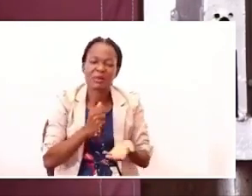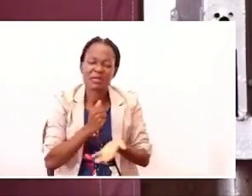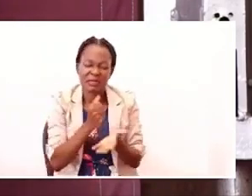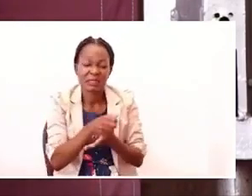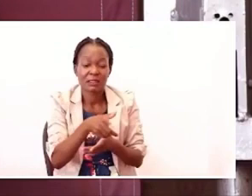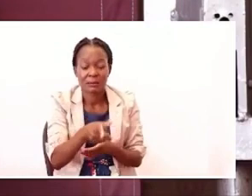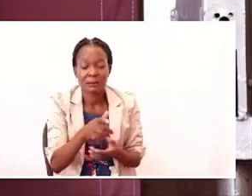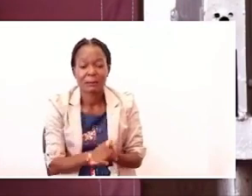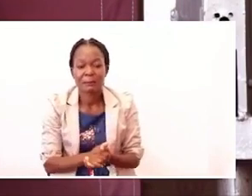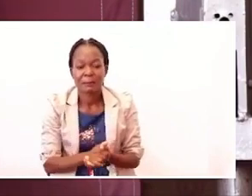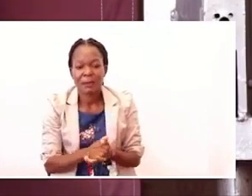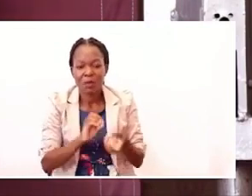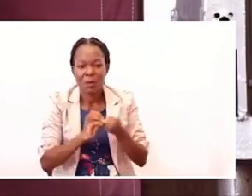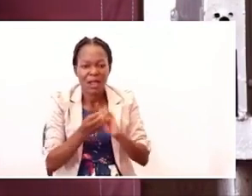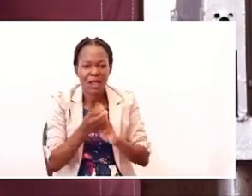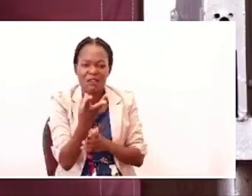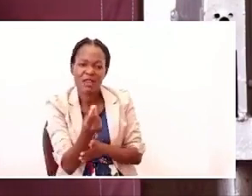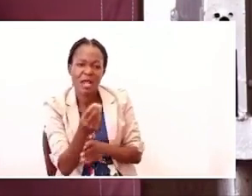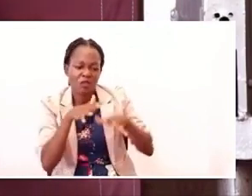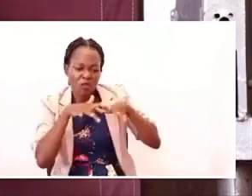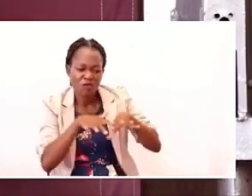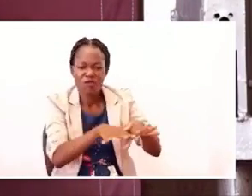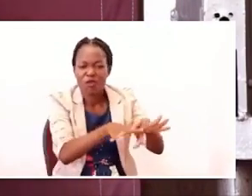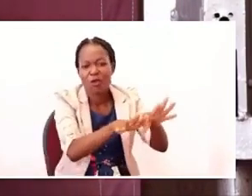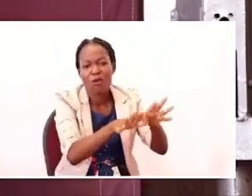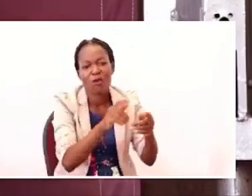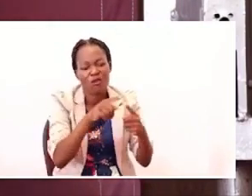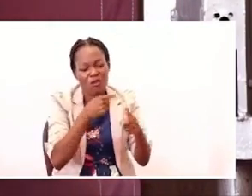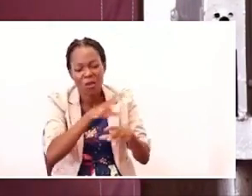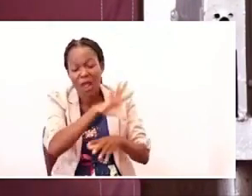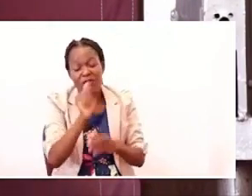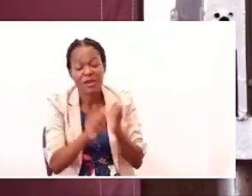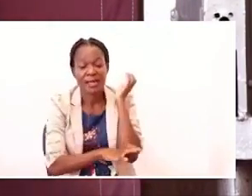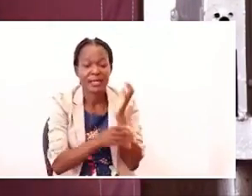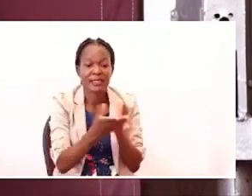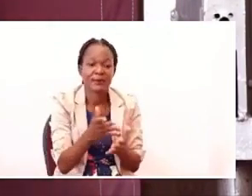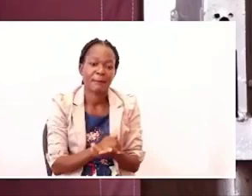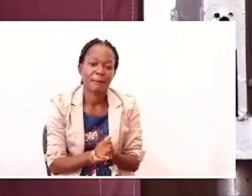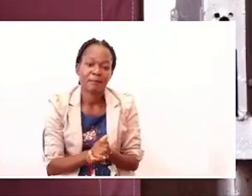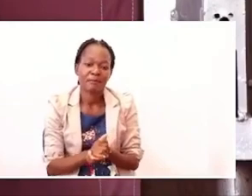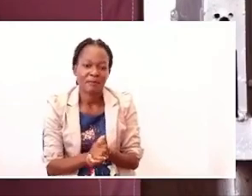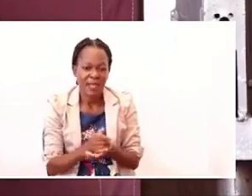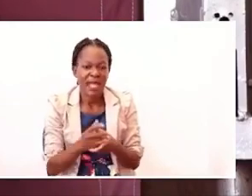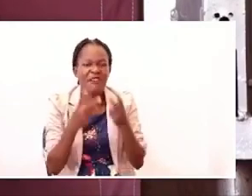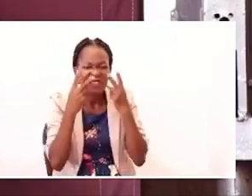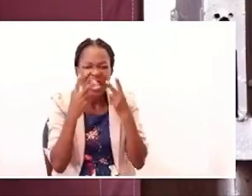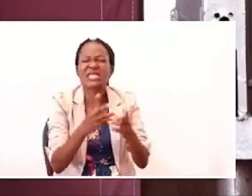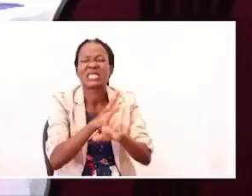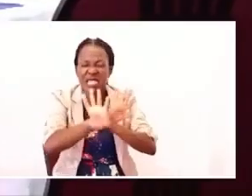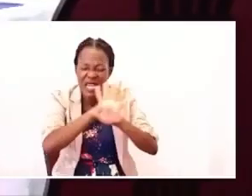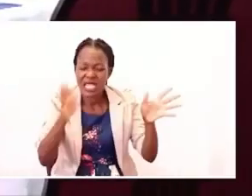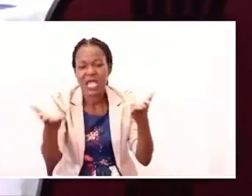perpetuating illicit financial flows from African countries. The evidence is very clear